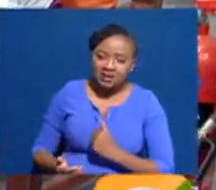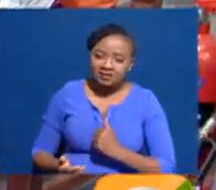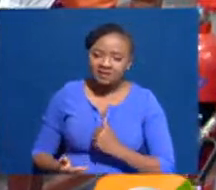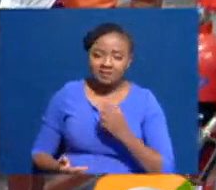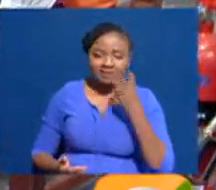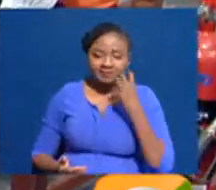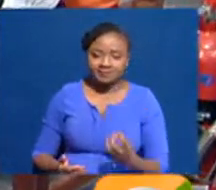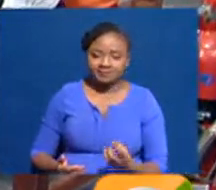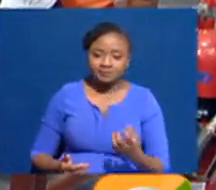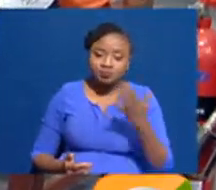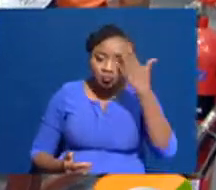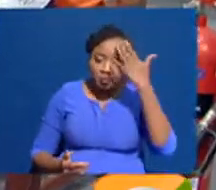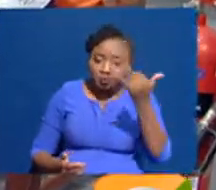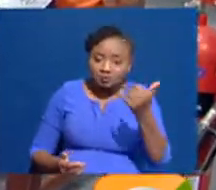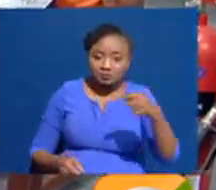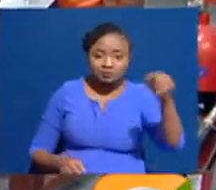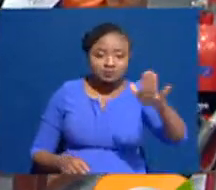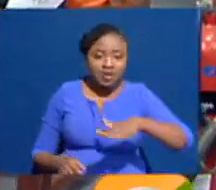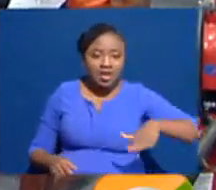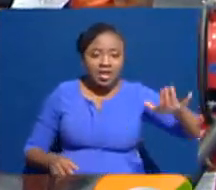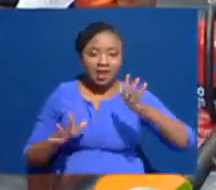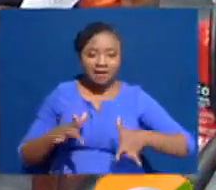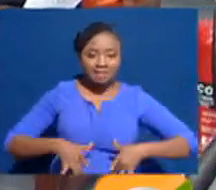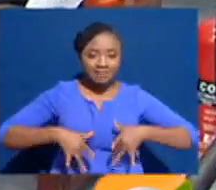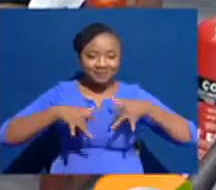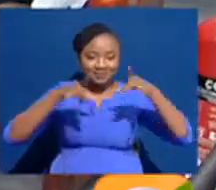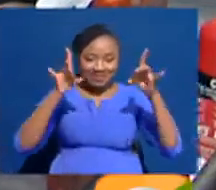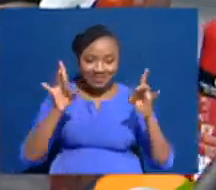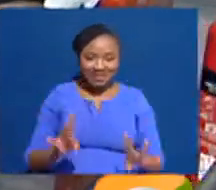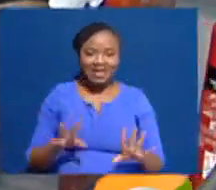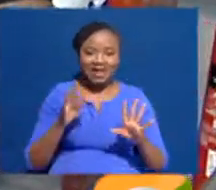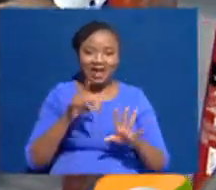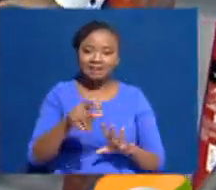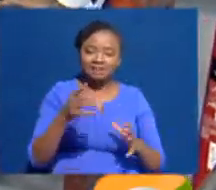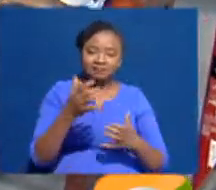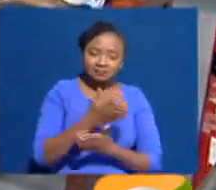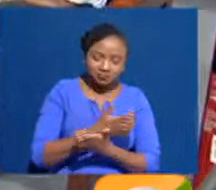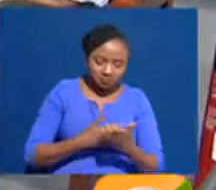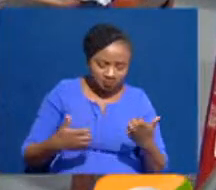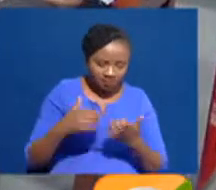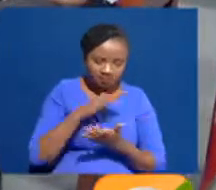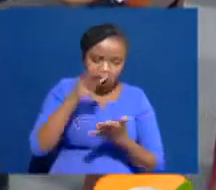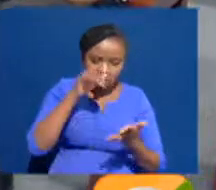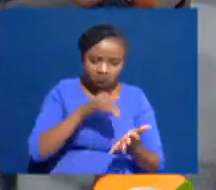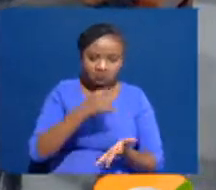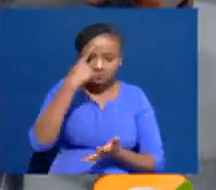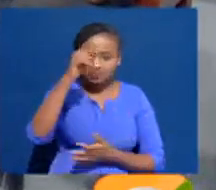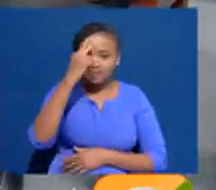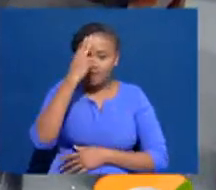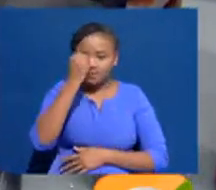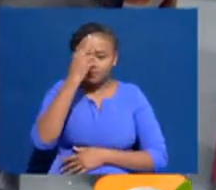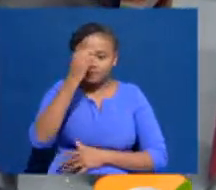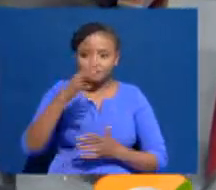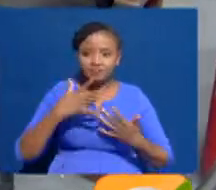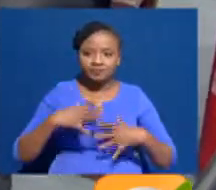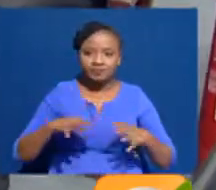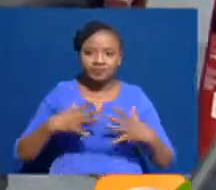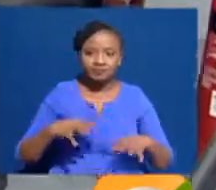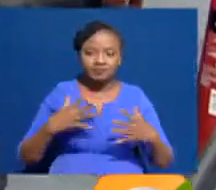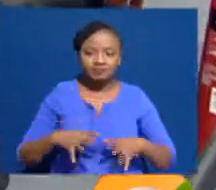Kitengela, the capital, the economic hub of the Maasais today, we